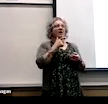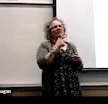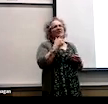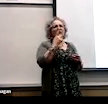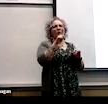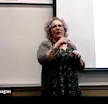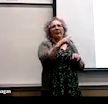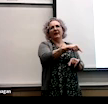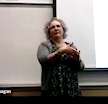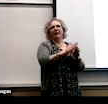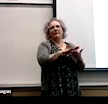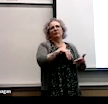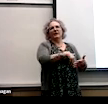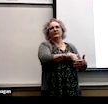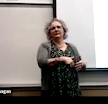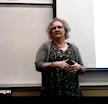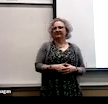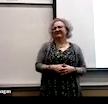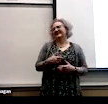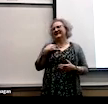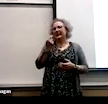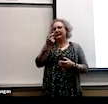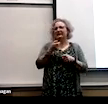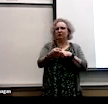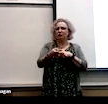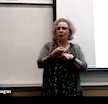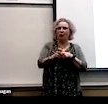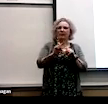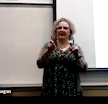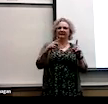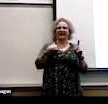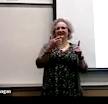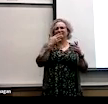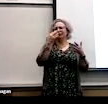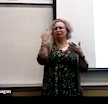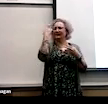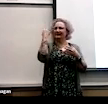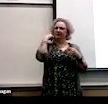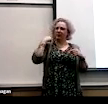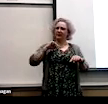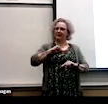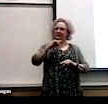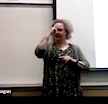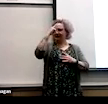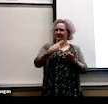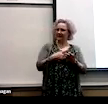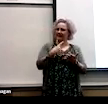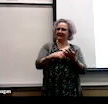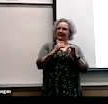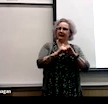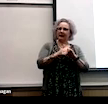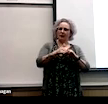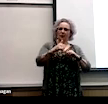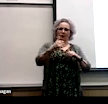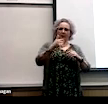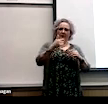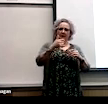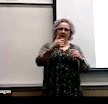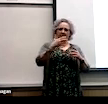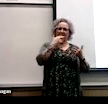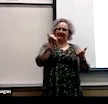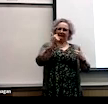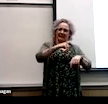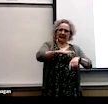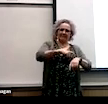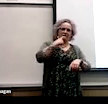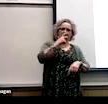on the pediatric side when those more adult issues start to arise. It's actually a good reason for us to start thinking about transitioning them over, but not just transferring them. We